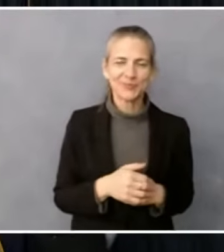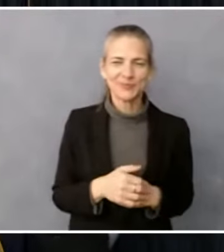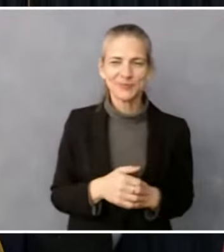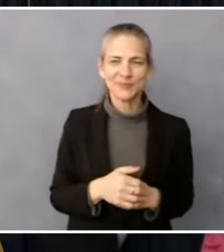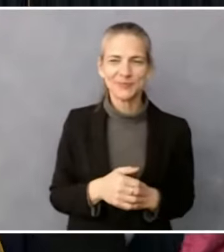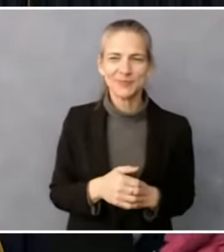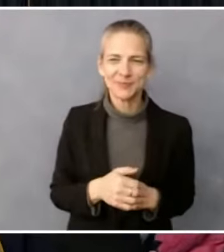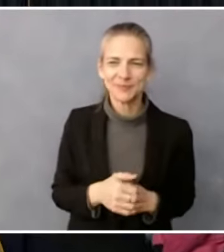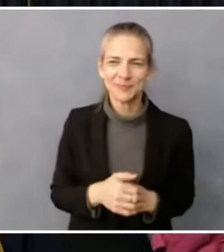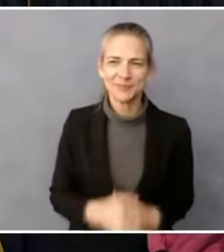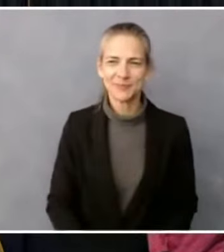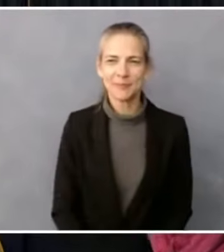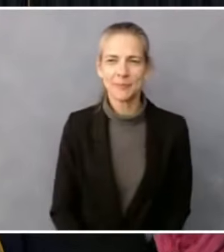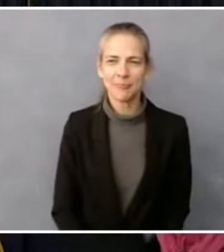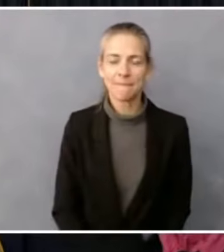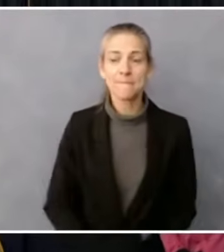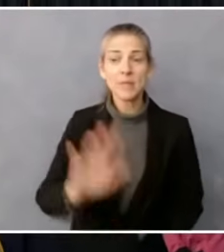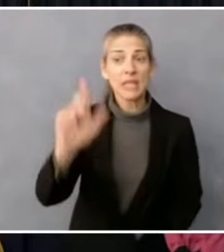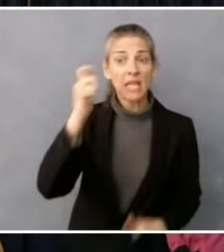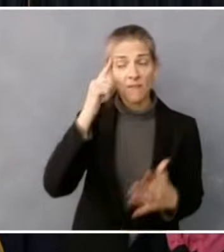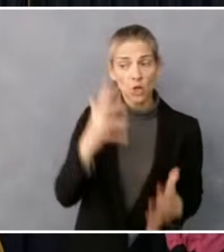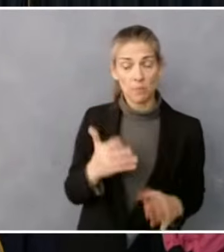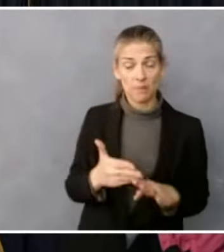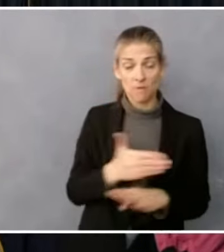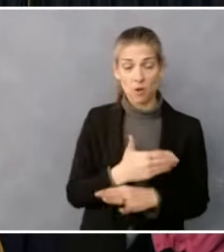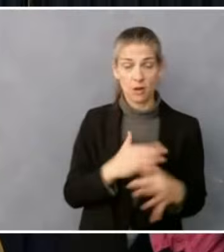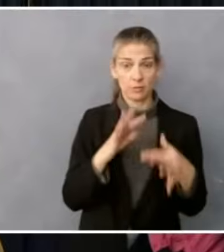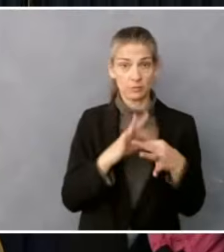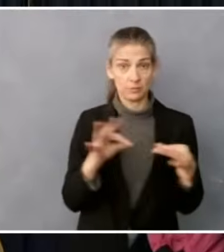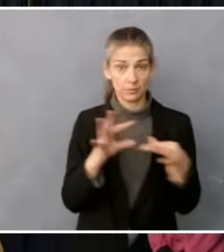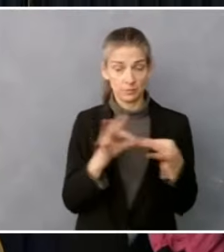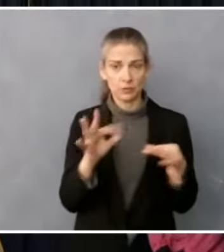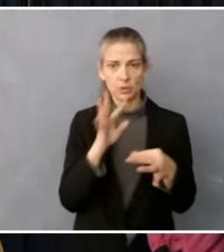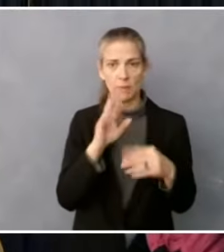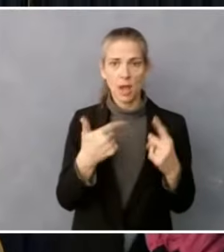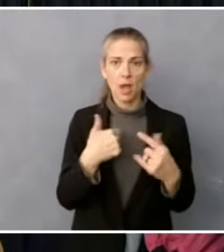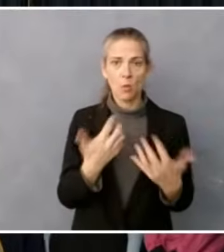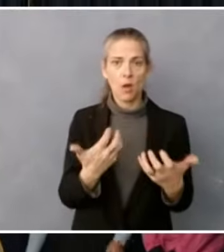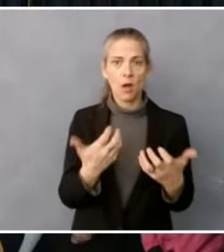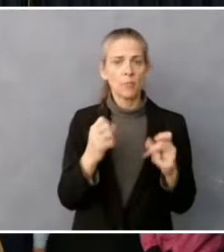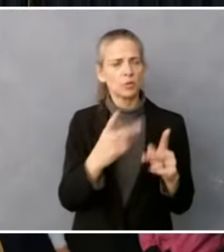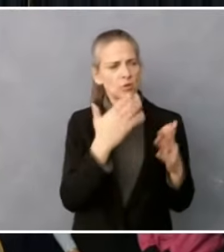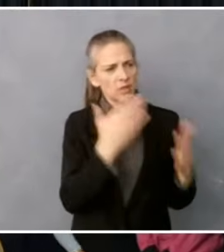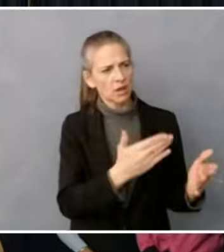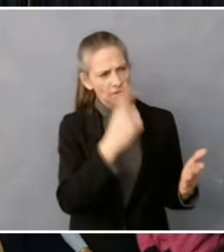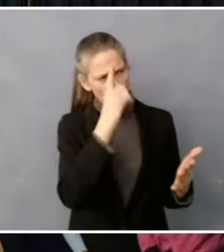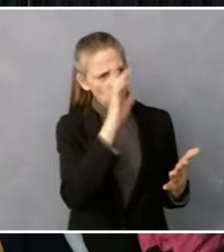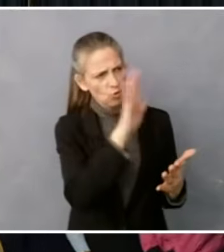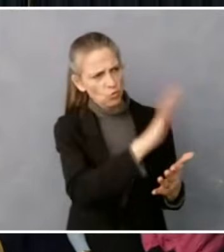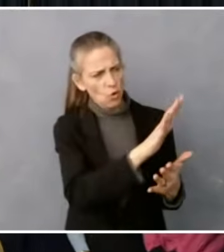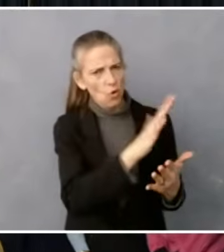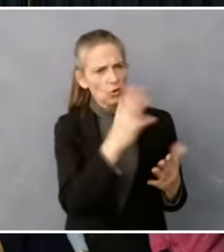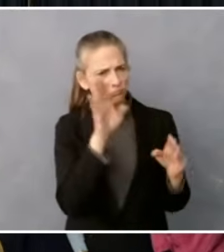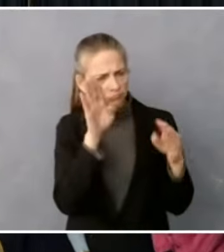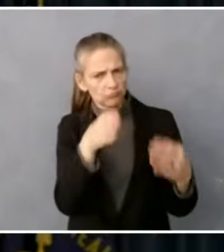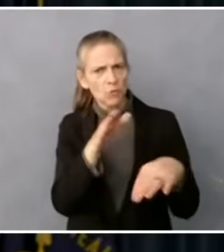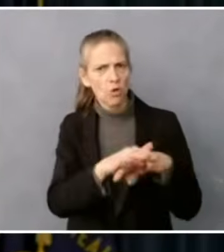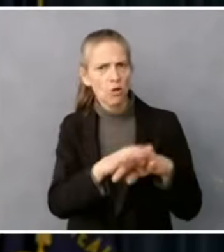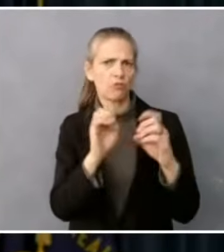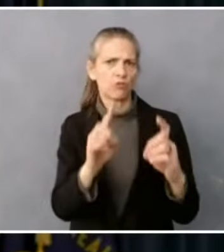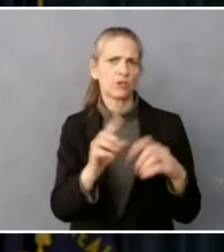it. Governor, before I get started to talk a little bit about CTE, I want to take the opportunity to just thank you for your focus on education. We mean it so much.